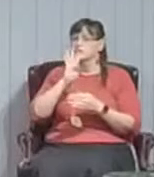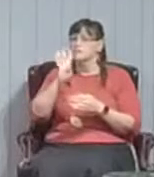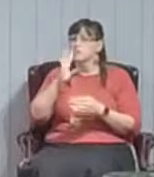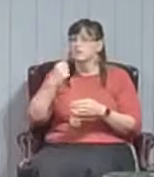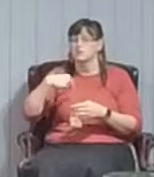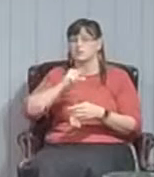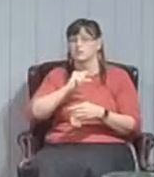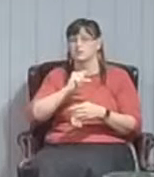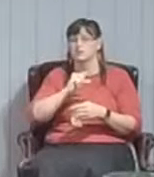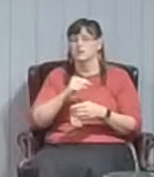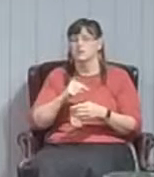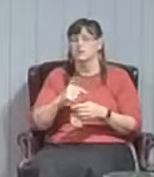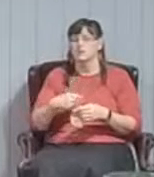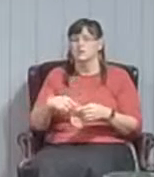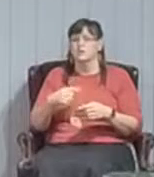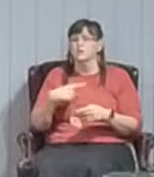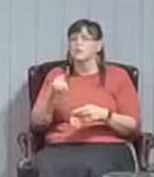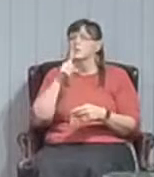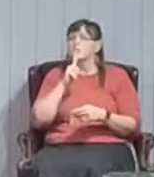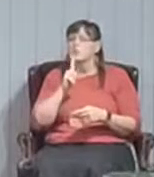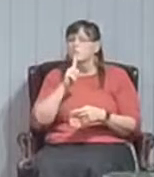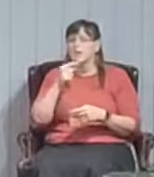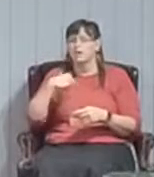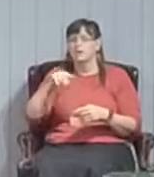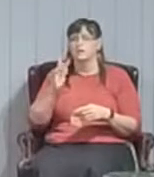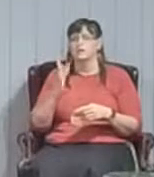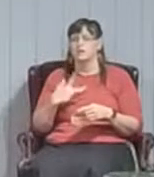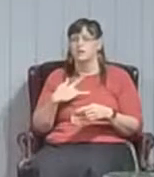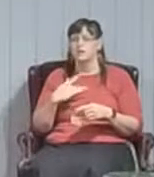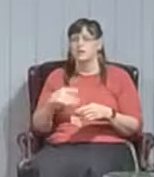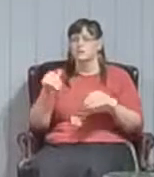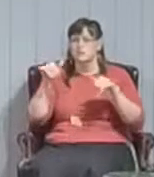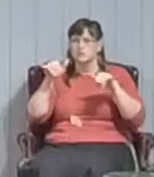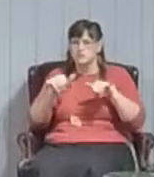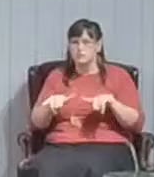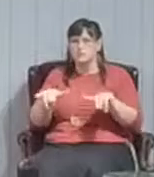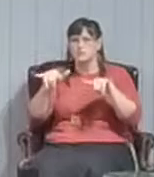us. Quiet our hearts and steady our faith.